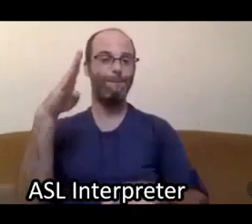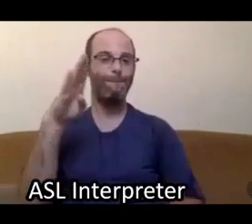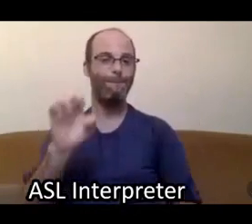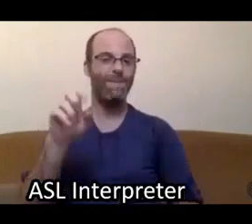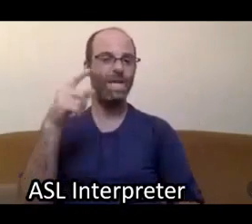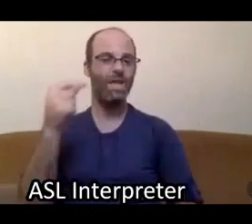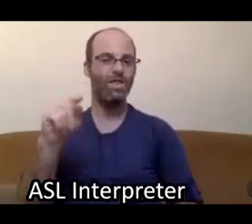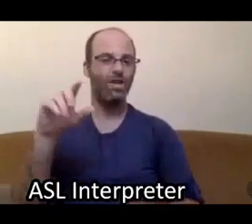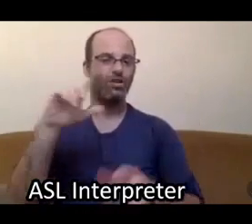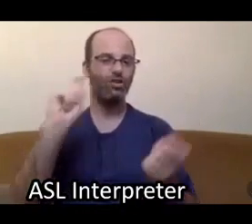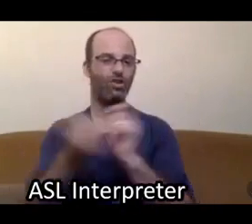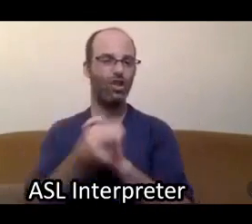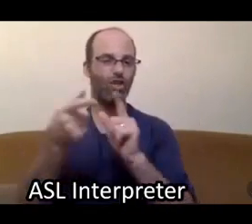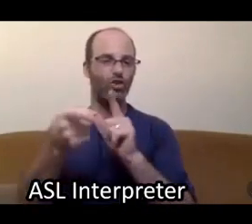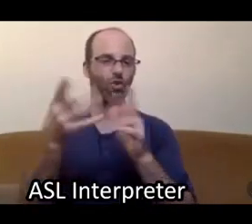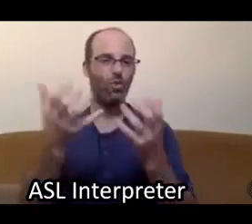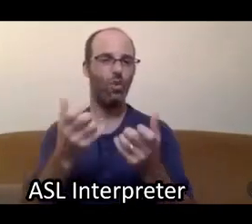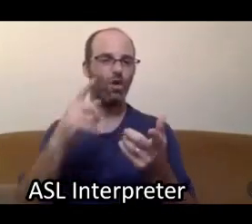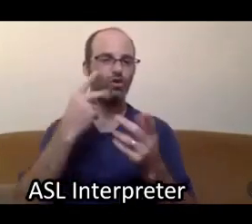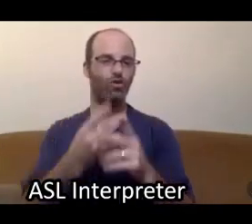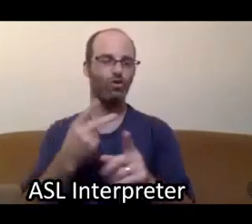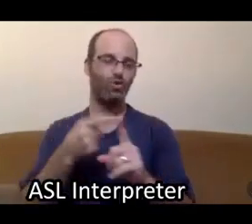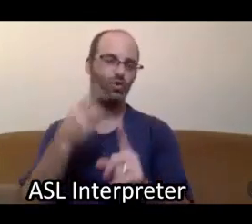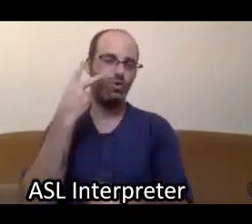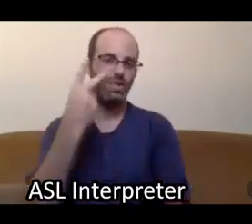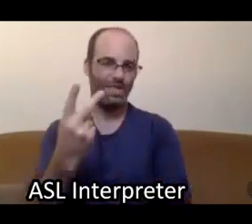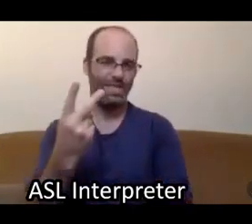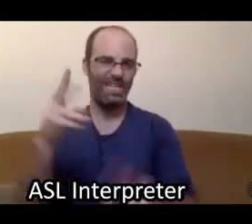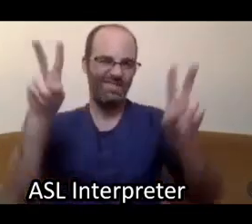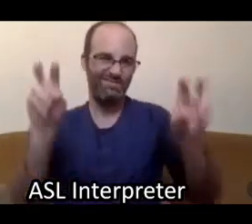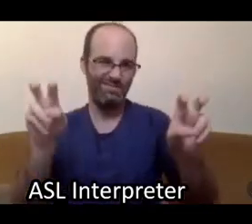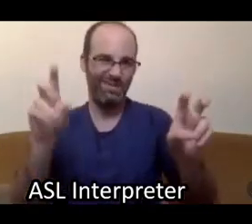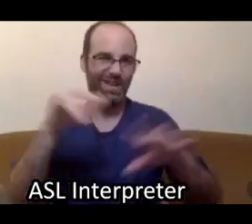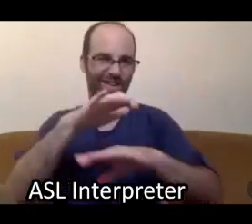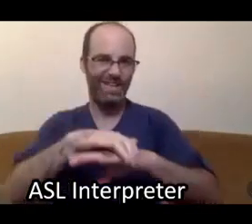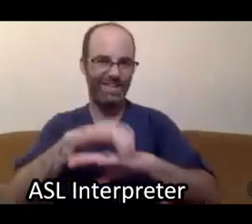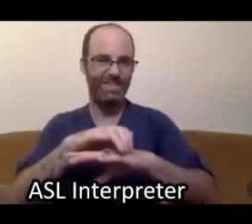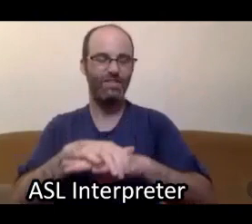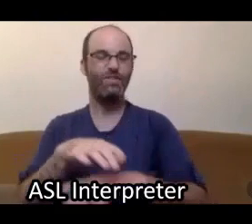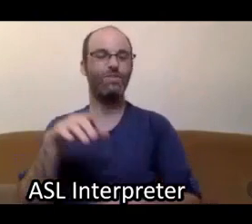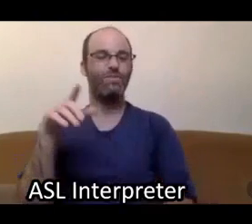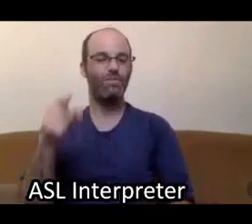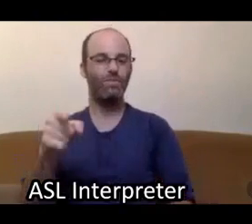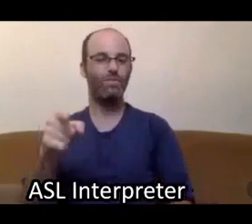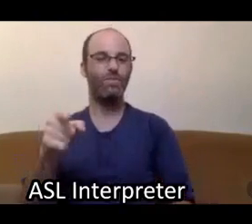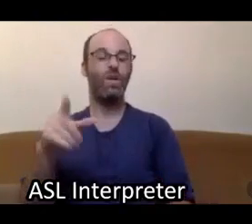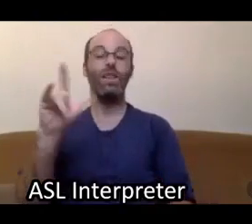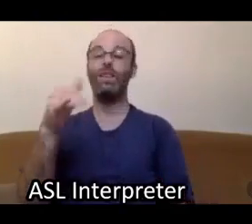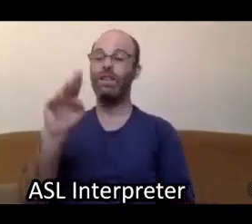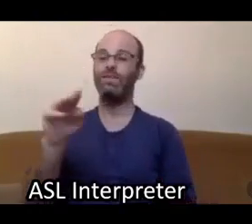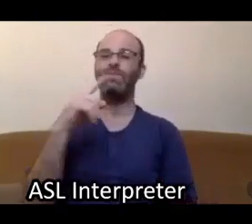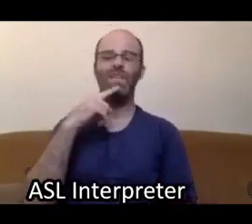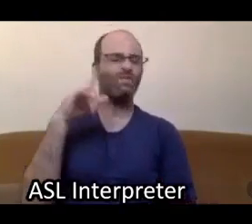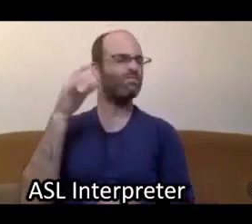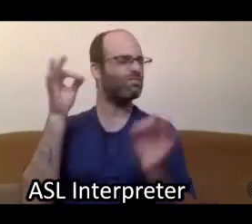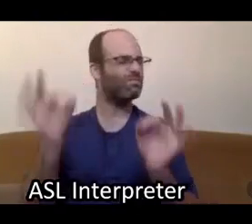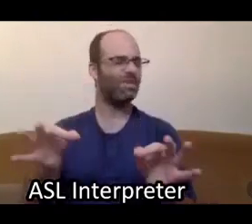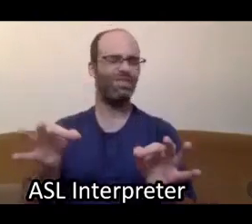Oh, for sure, no question. I mean, really, ultimately, it's about trying to. I always say you should leave the world a better place than when you found